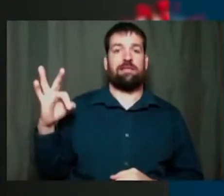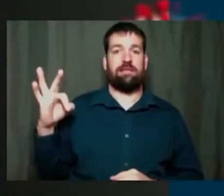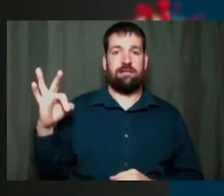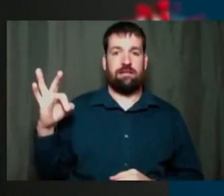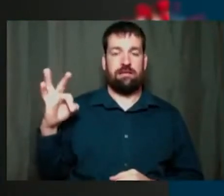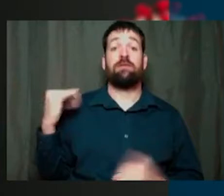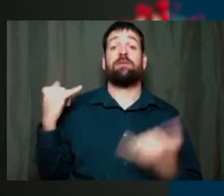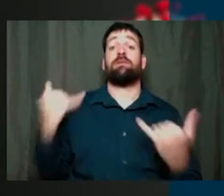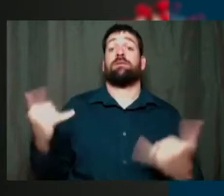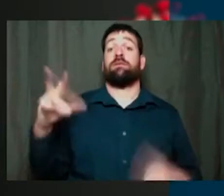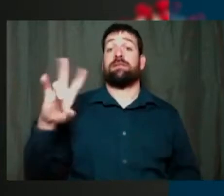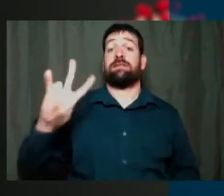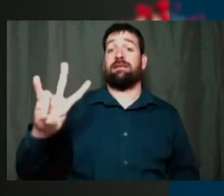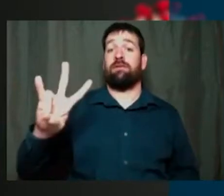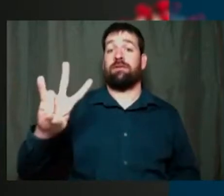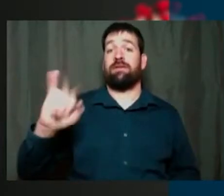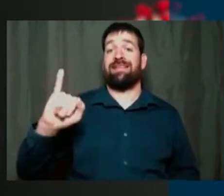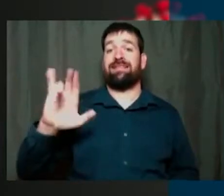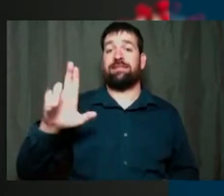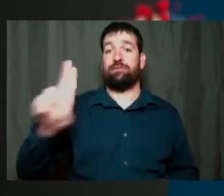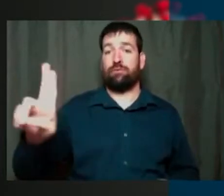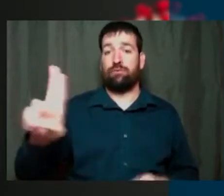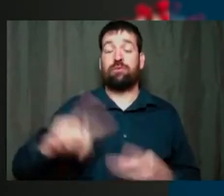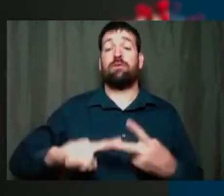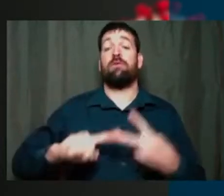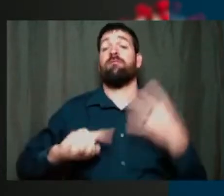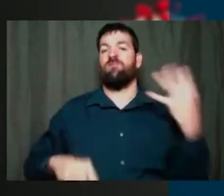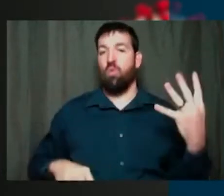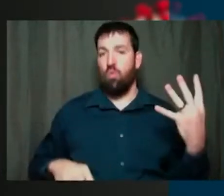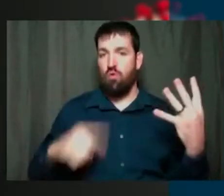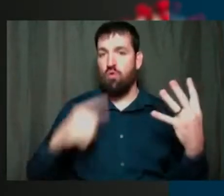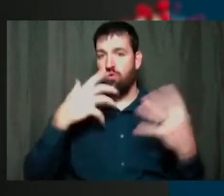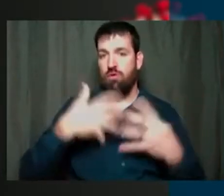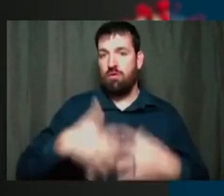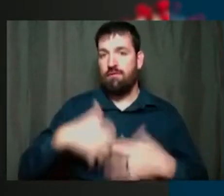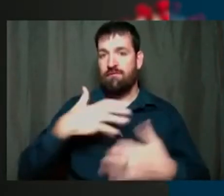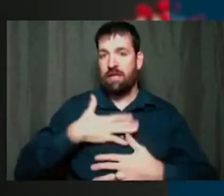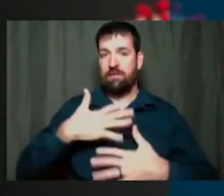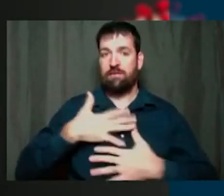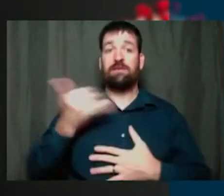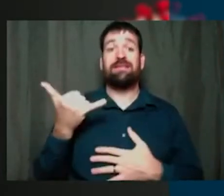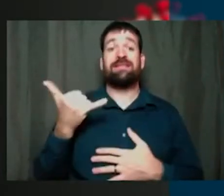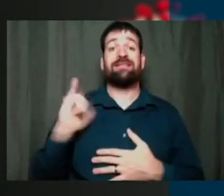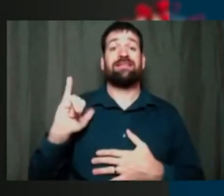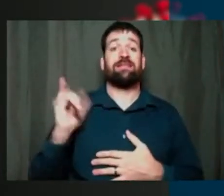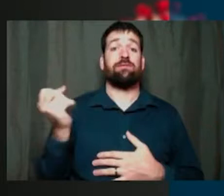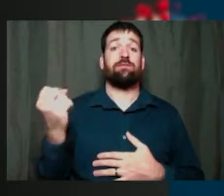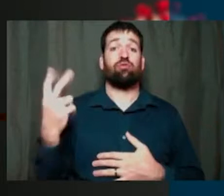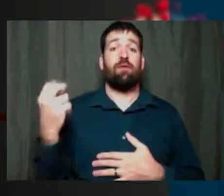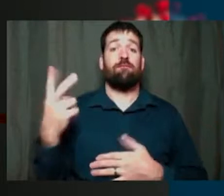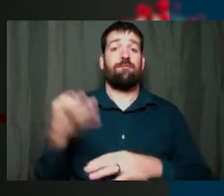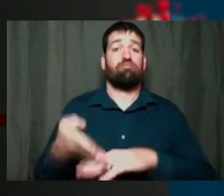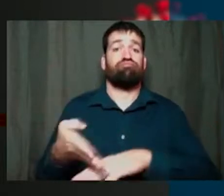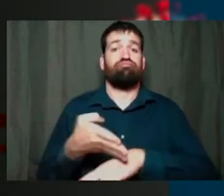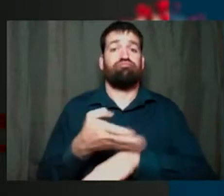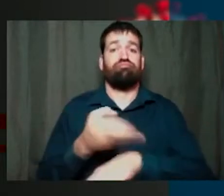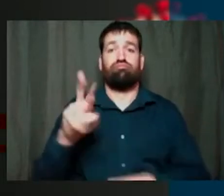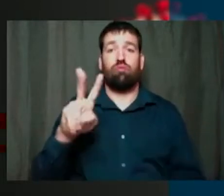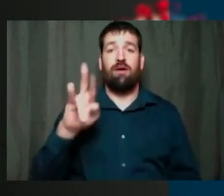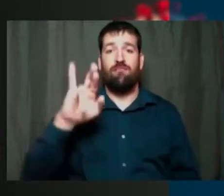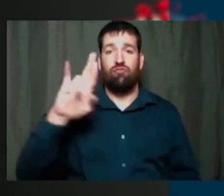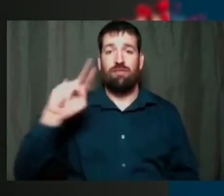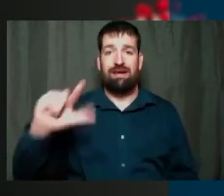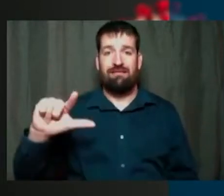the ICU and 4 of those on the ventilator. We still have 12 additional patients in that recovery period